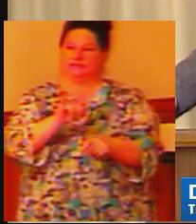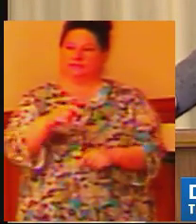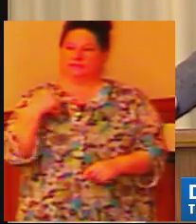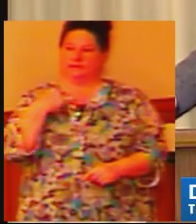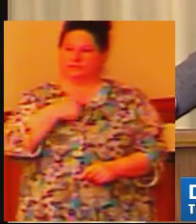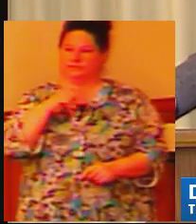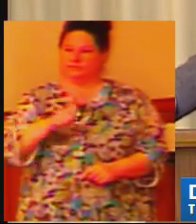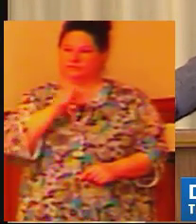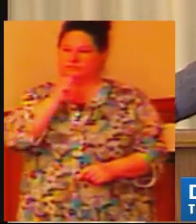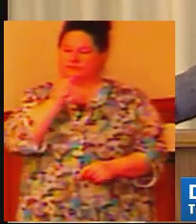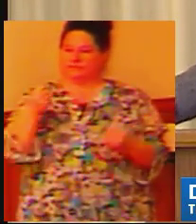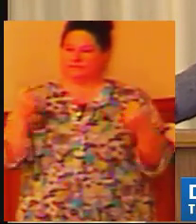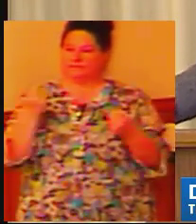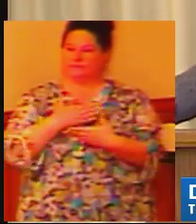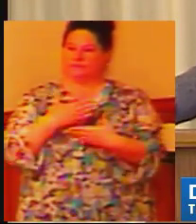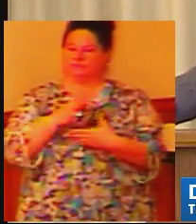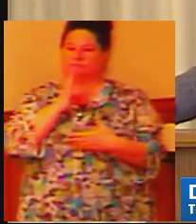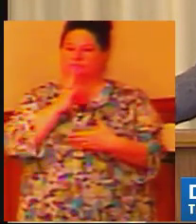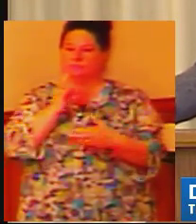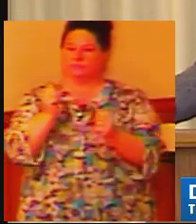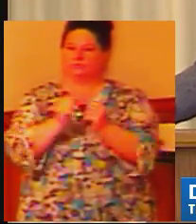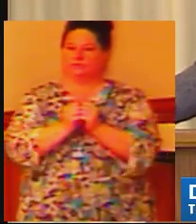not be afraid to talk to,